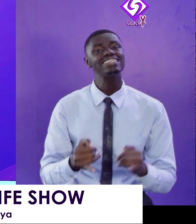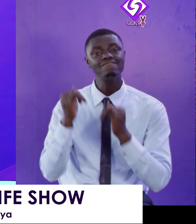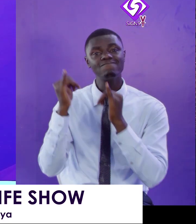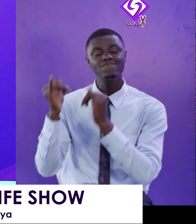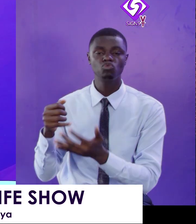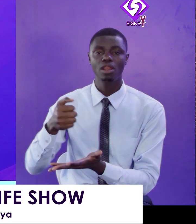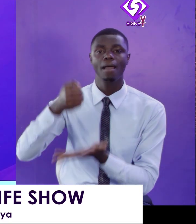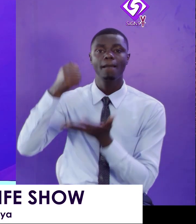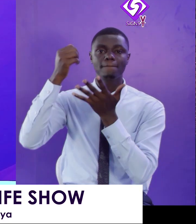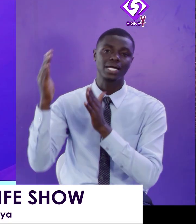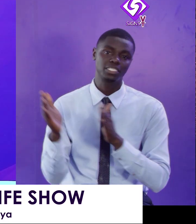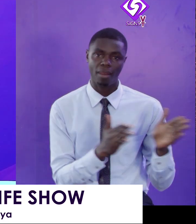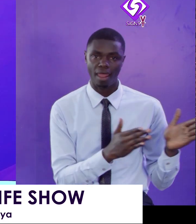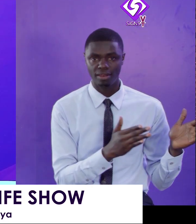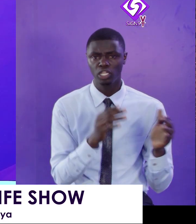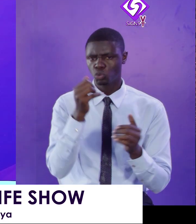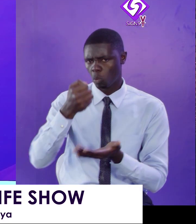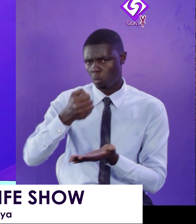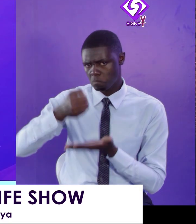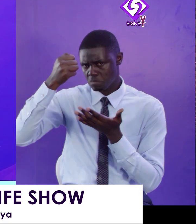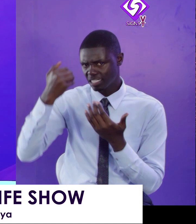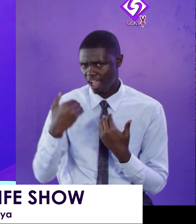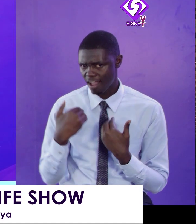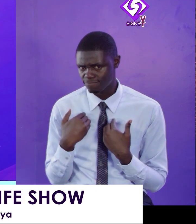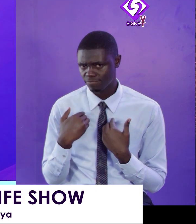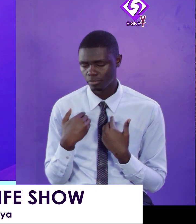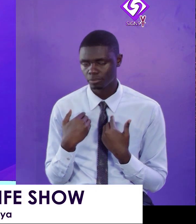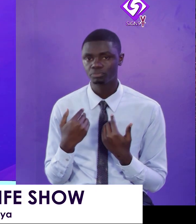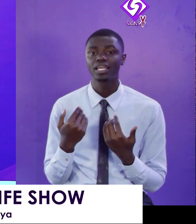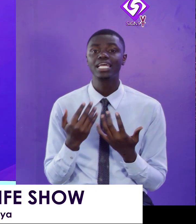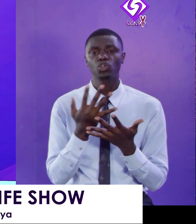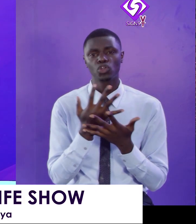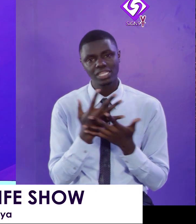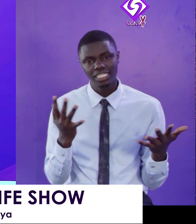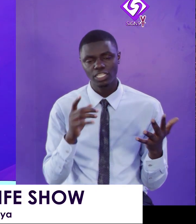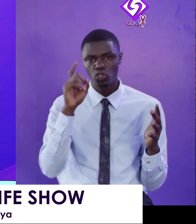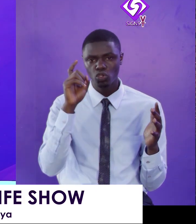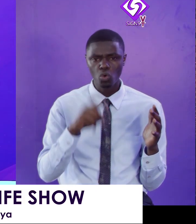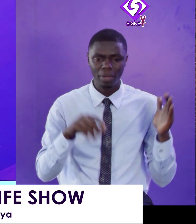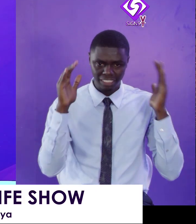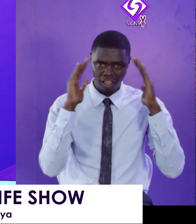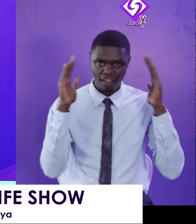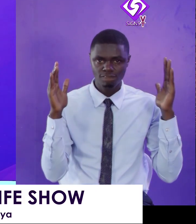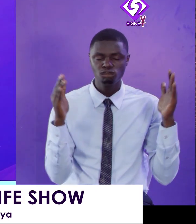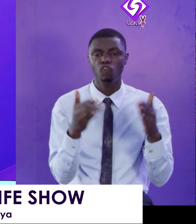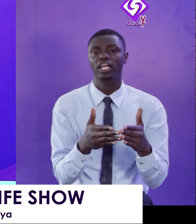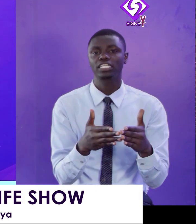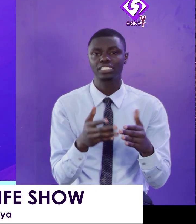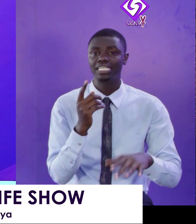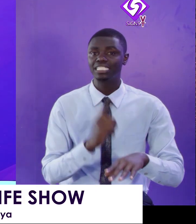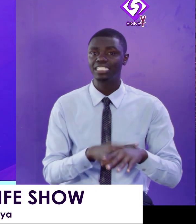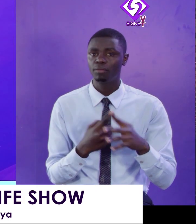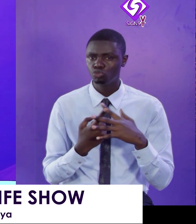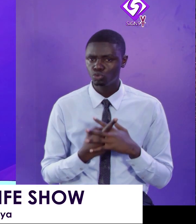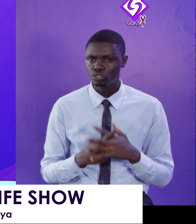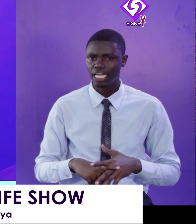you budget for a month? These are things that we need to be deliberately focused on. Because when you start